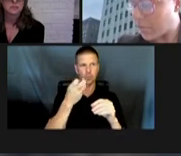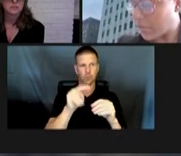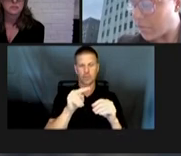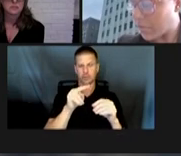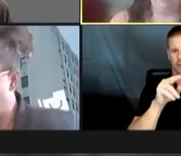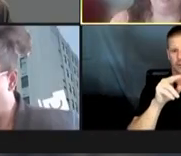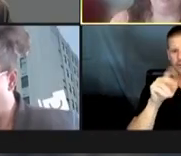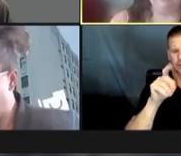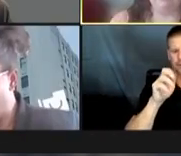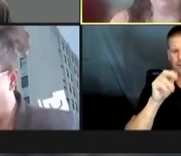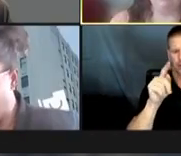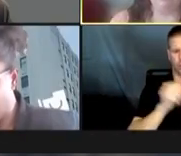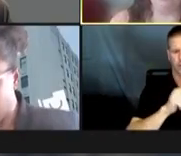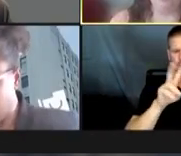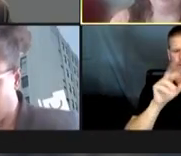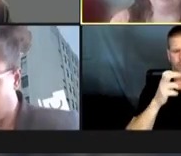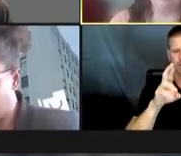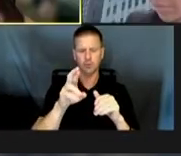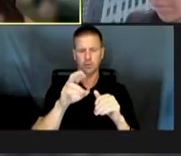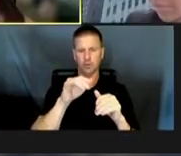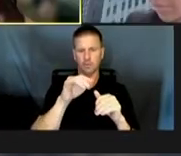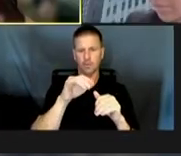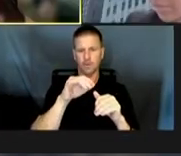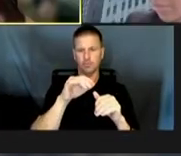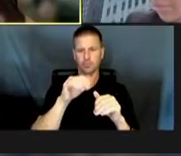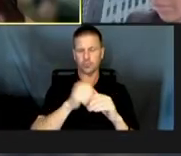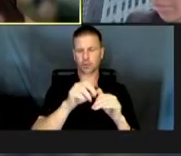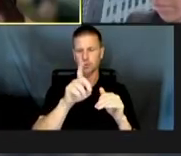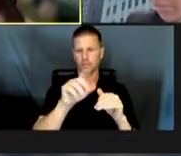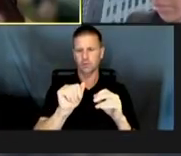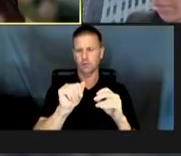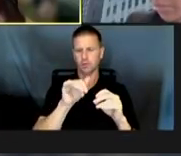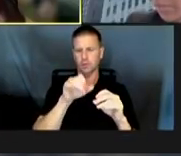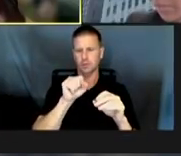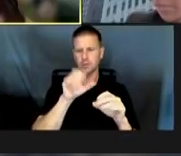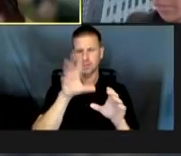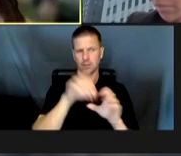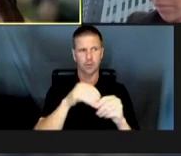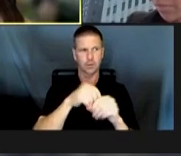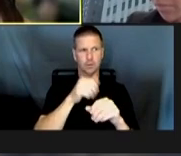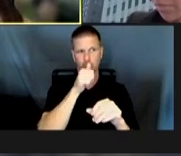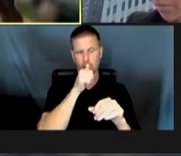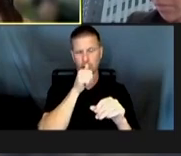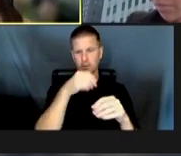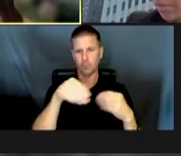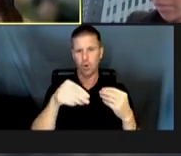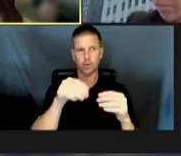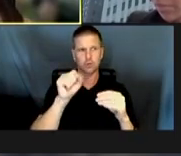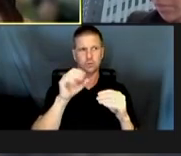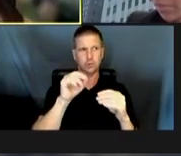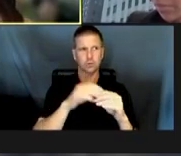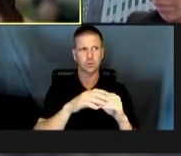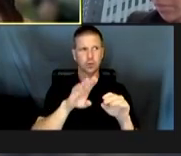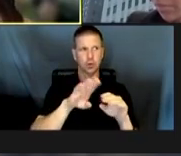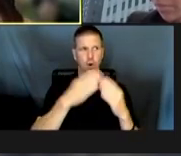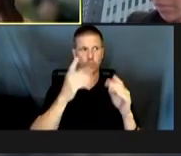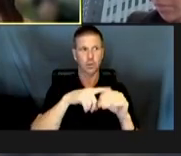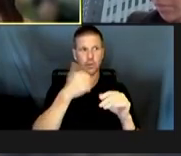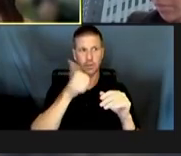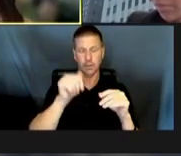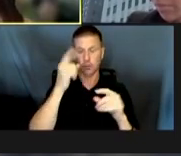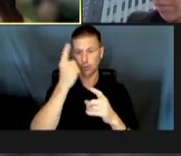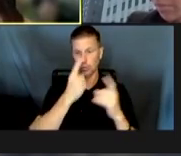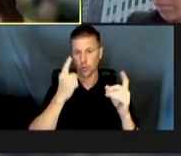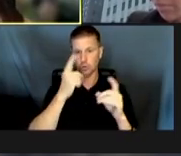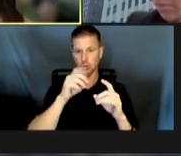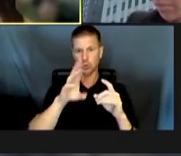with the voucher who has a disability is engaged in the private market. So to open it up to any other thoughts or questions